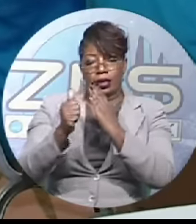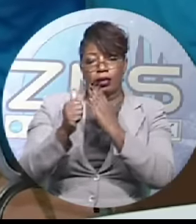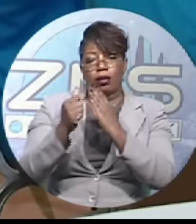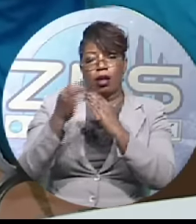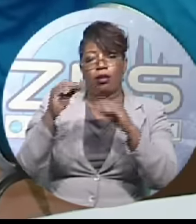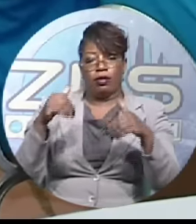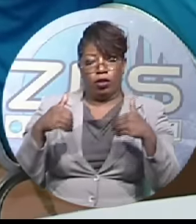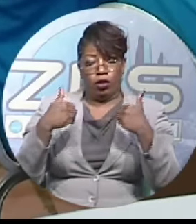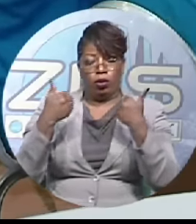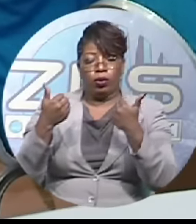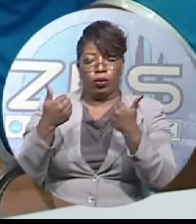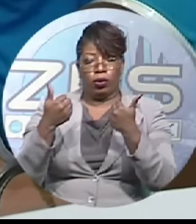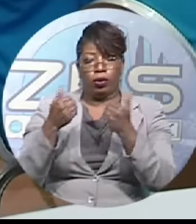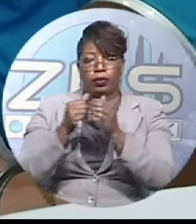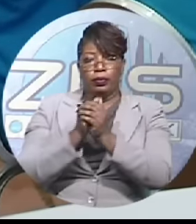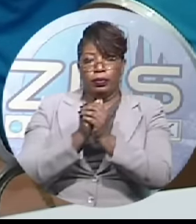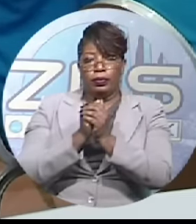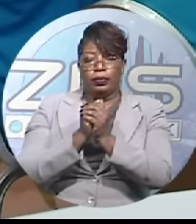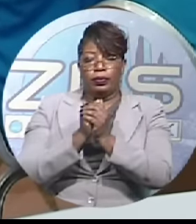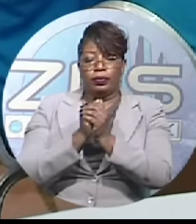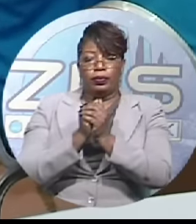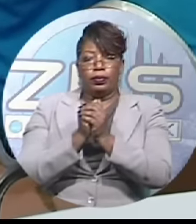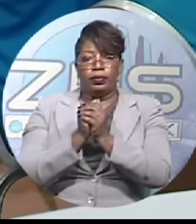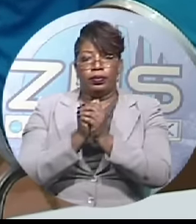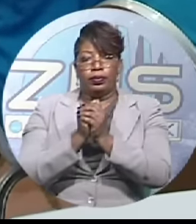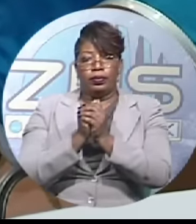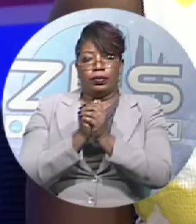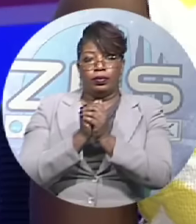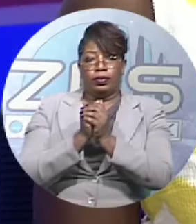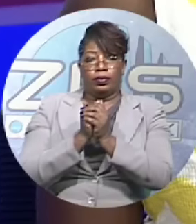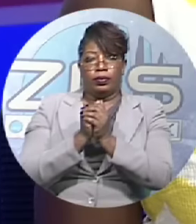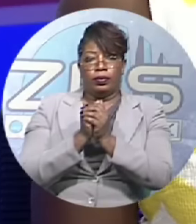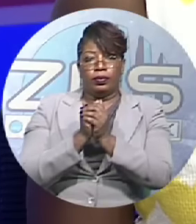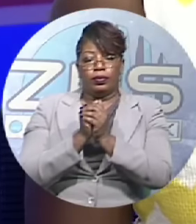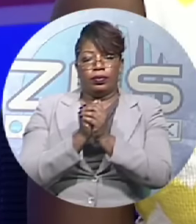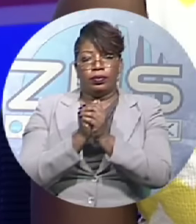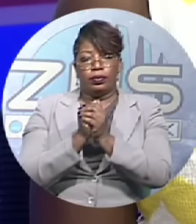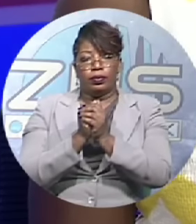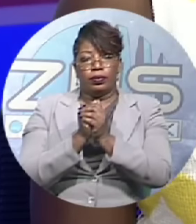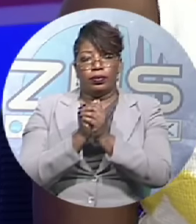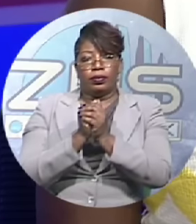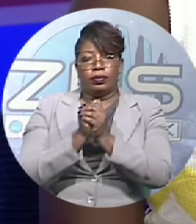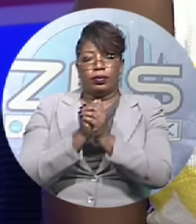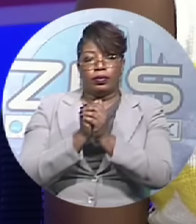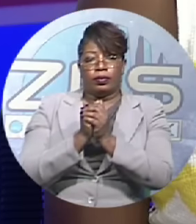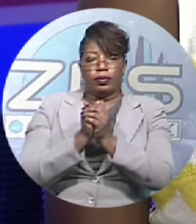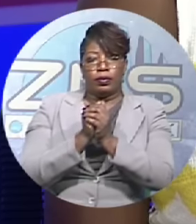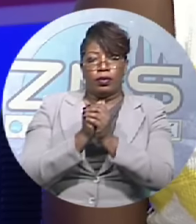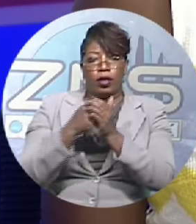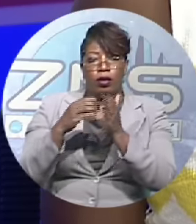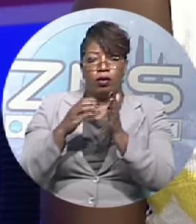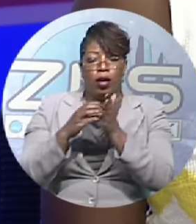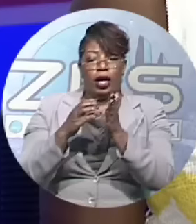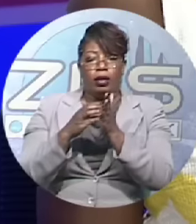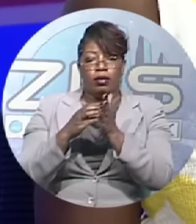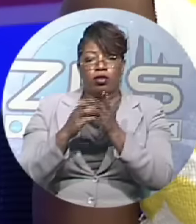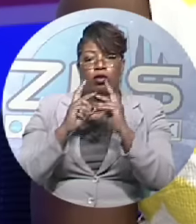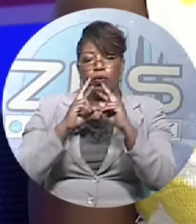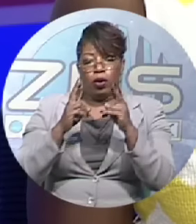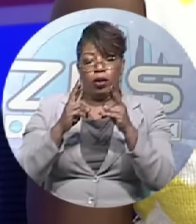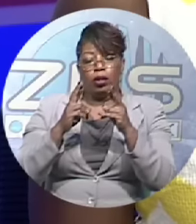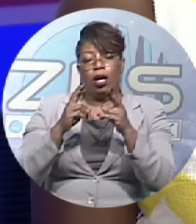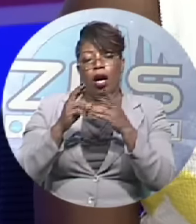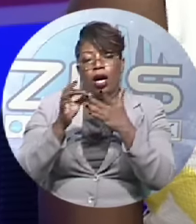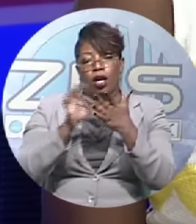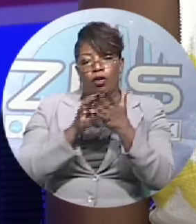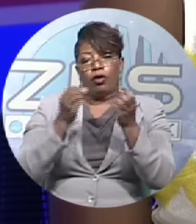youth. Cleopatra Murphy, ZNS Network News. Thanks so much, Cleo. Violent crimes in the country reportedly account for